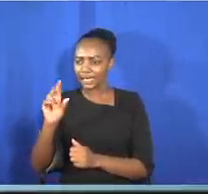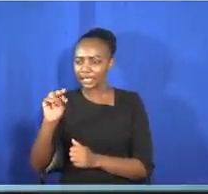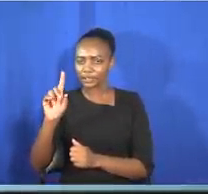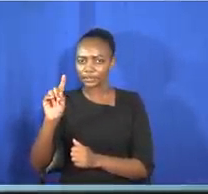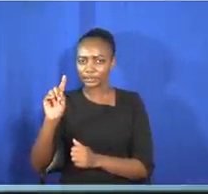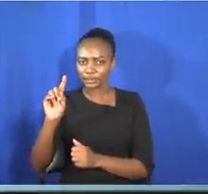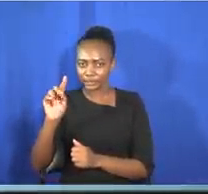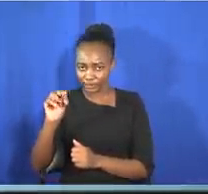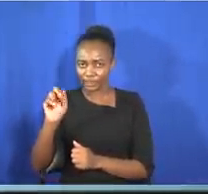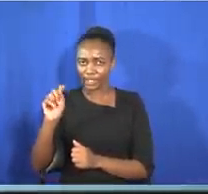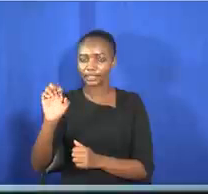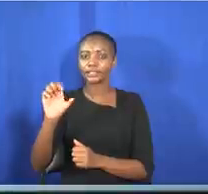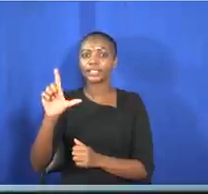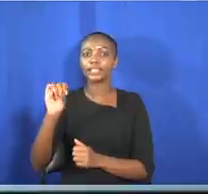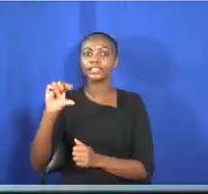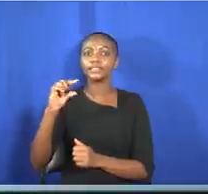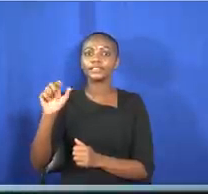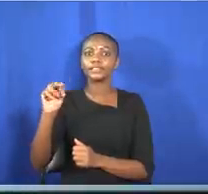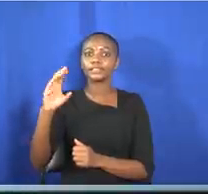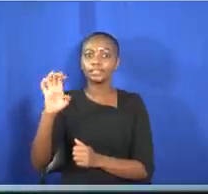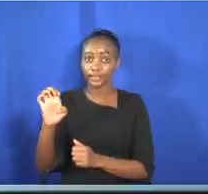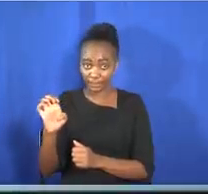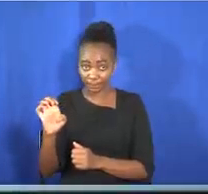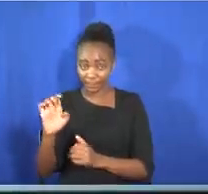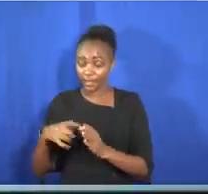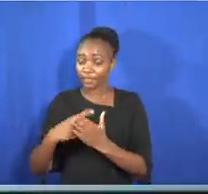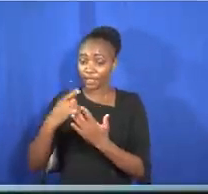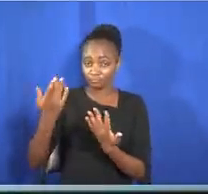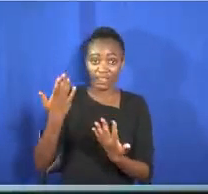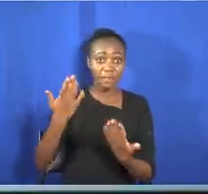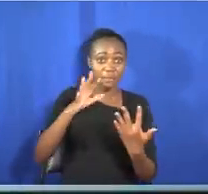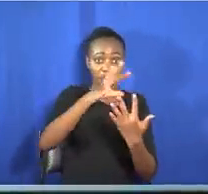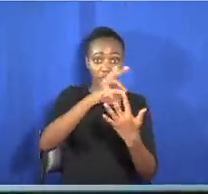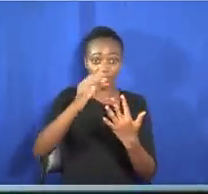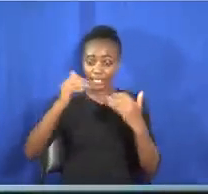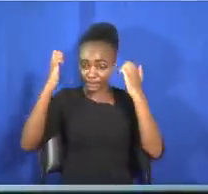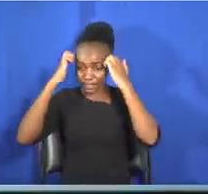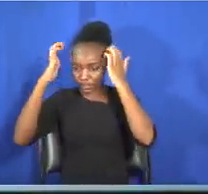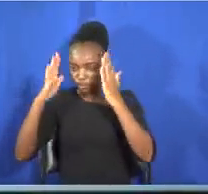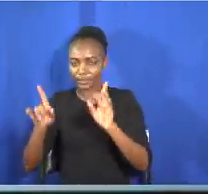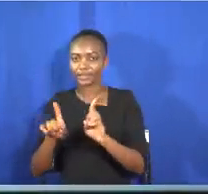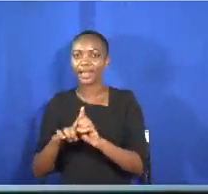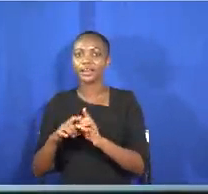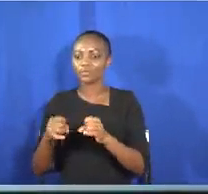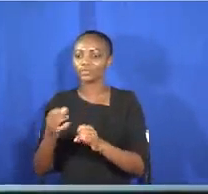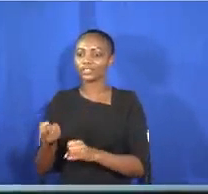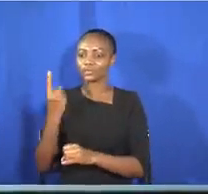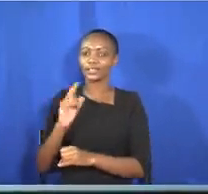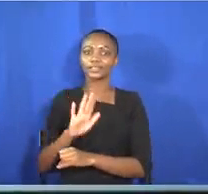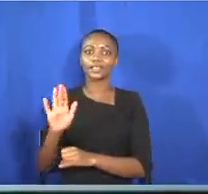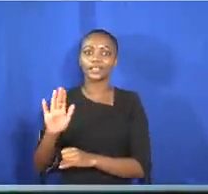and the issue of us running differently. So we pick a runner and understand